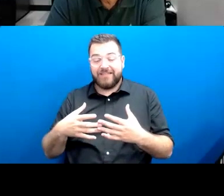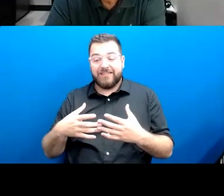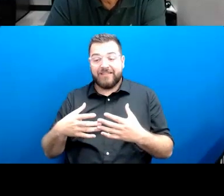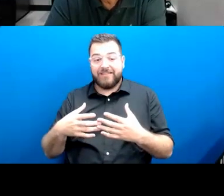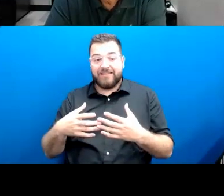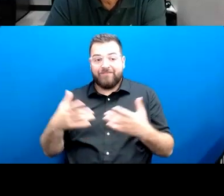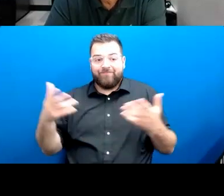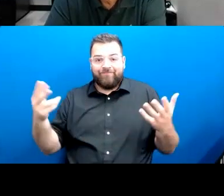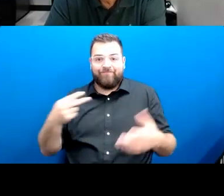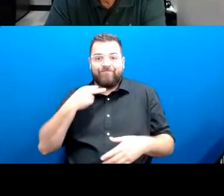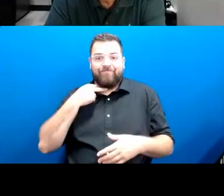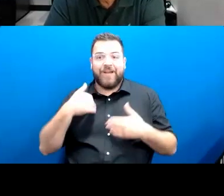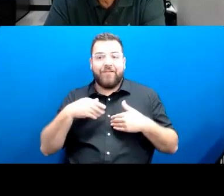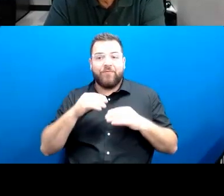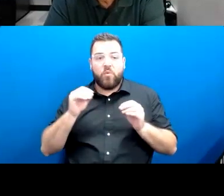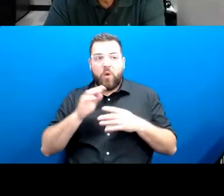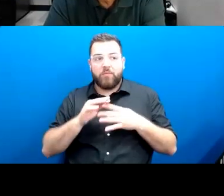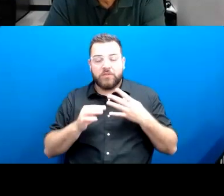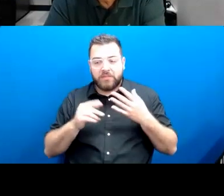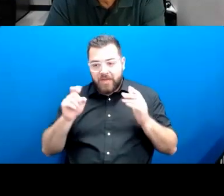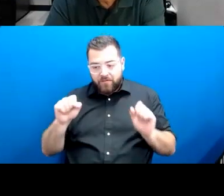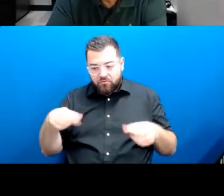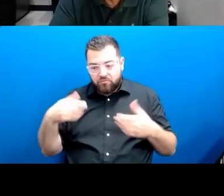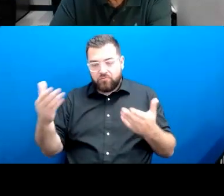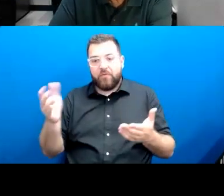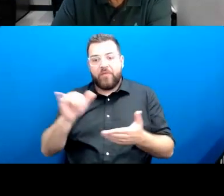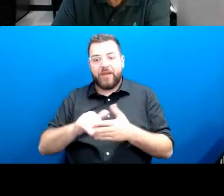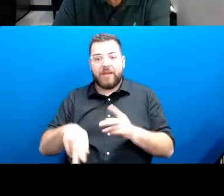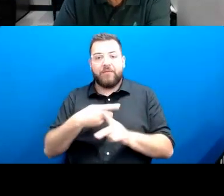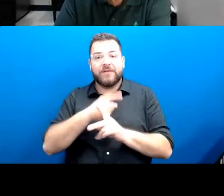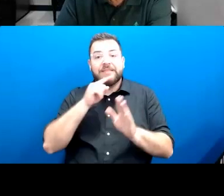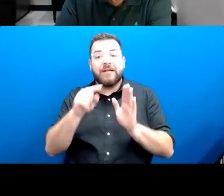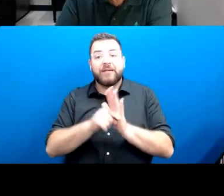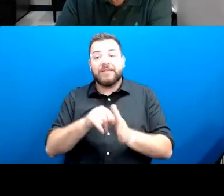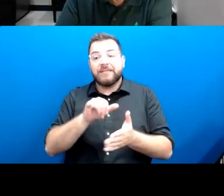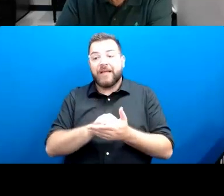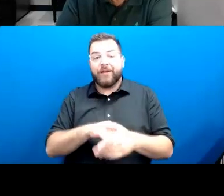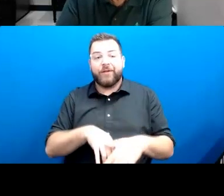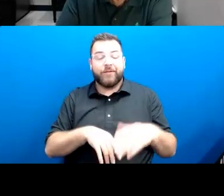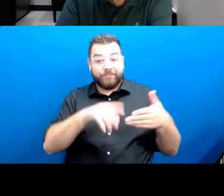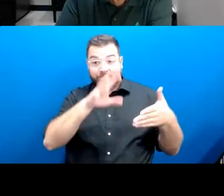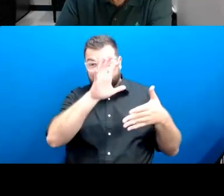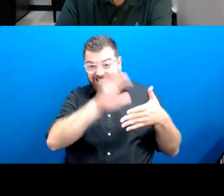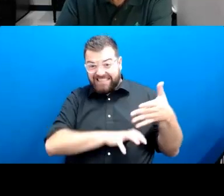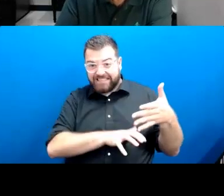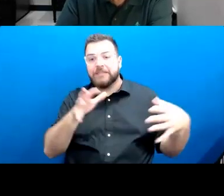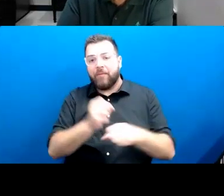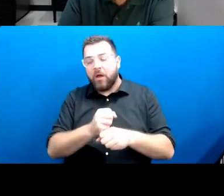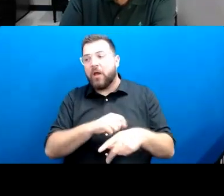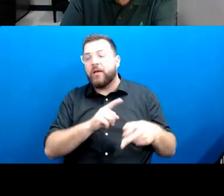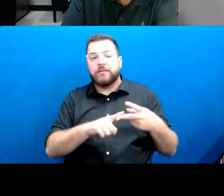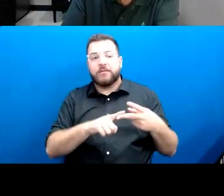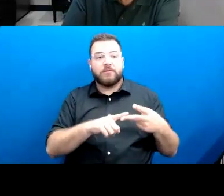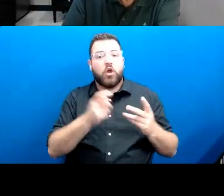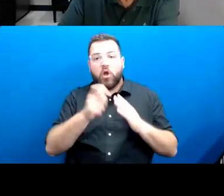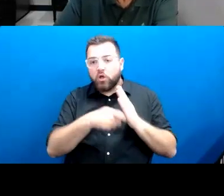no choice but to assign these kind of assignments that are, summarize these articles, right? That's all